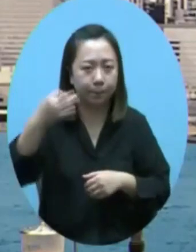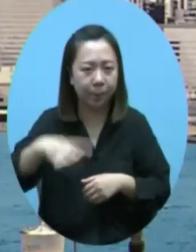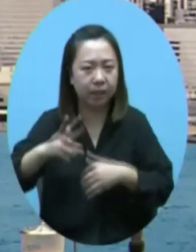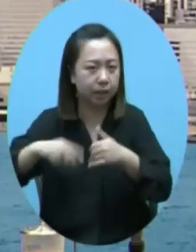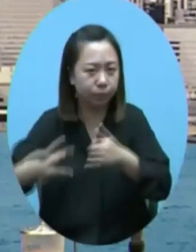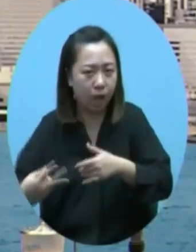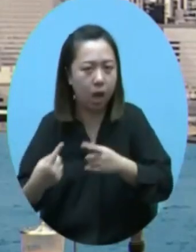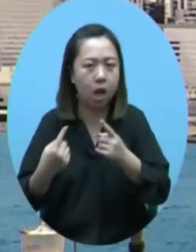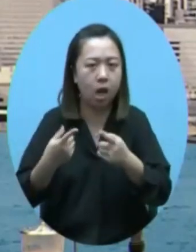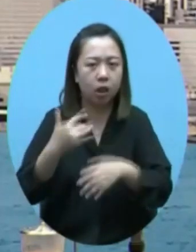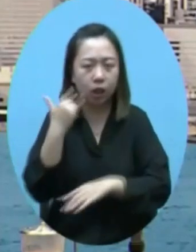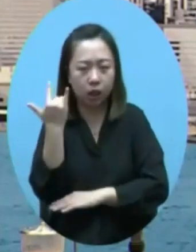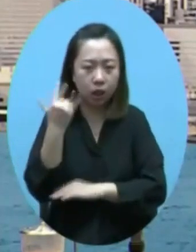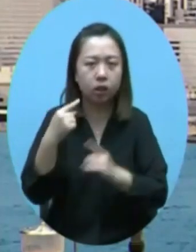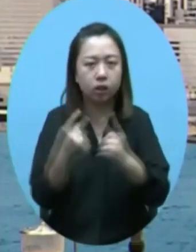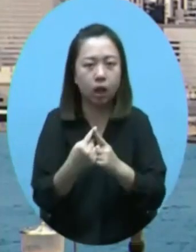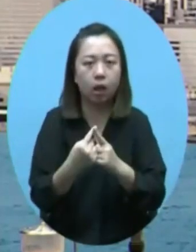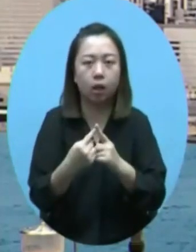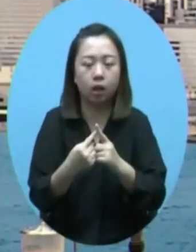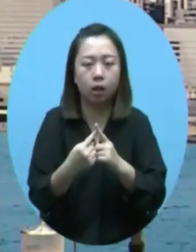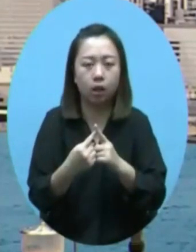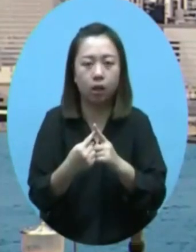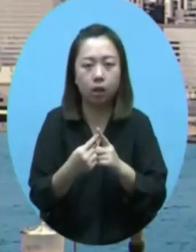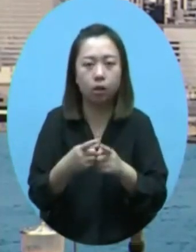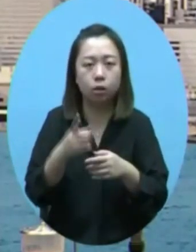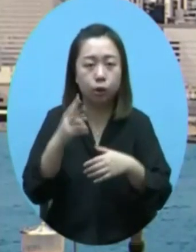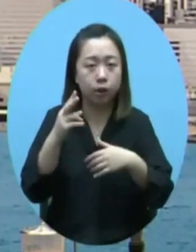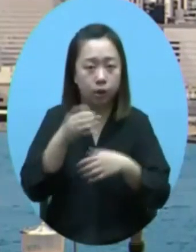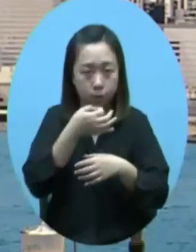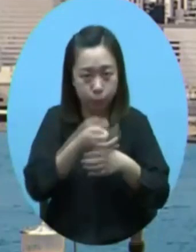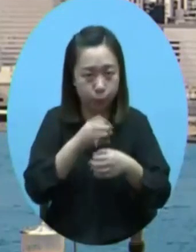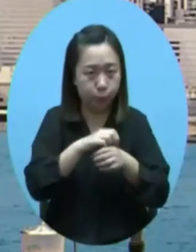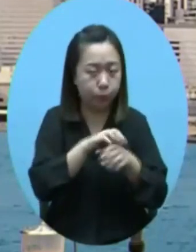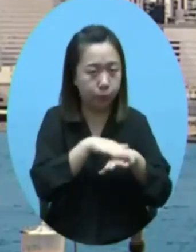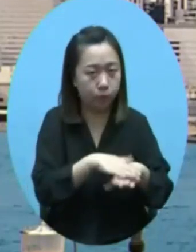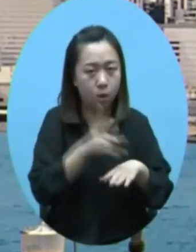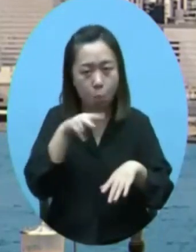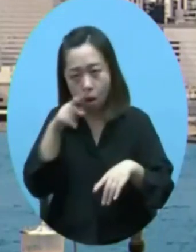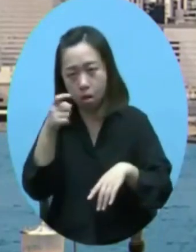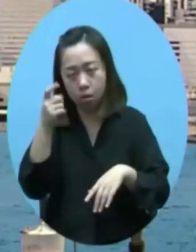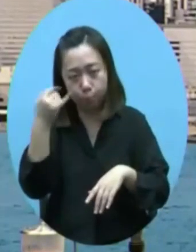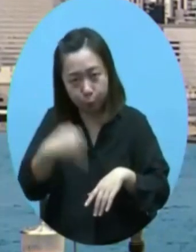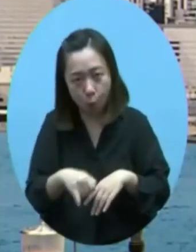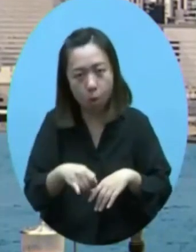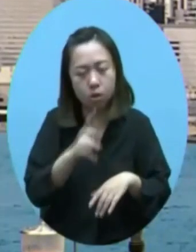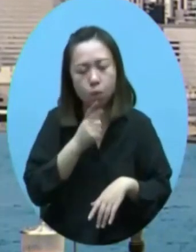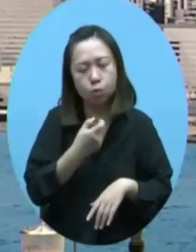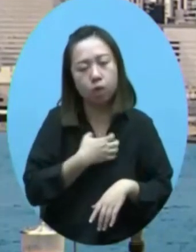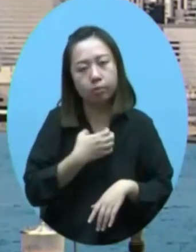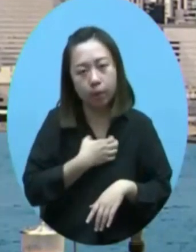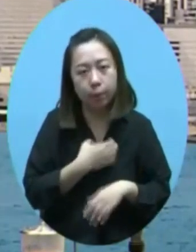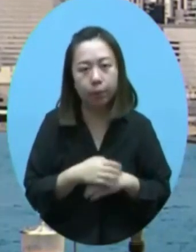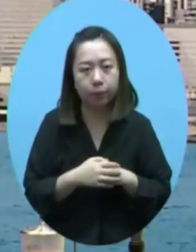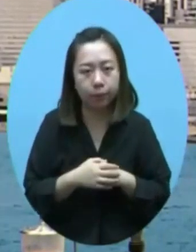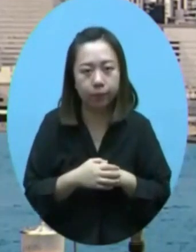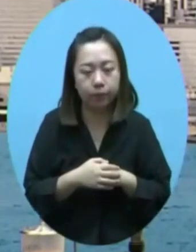As for the exempted individuals, those who have arrived in Hong Kong, even though they have done tests and they may have left and we